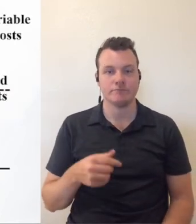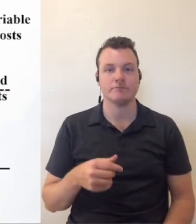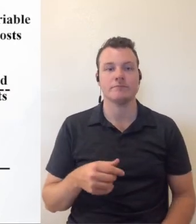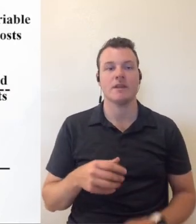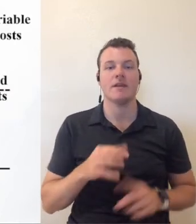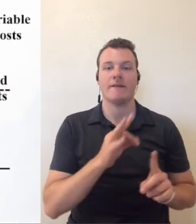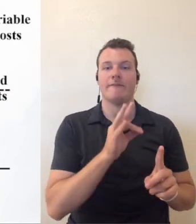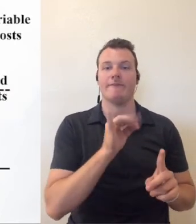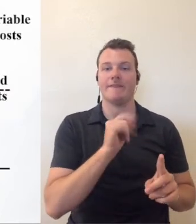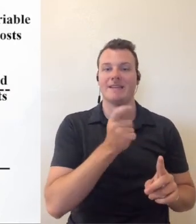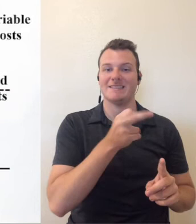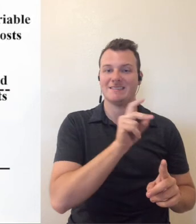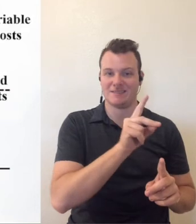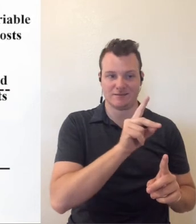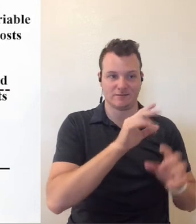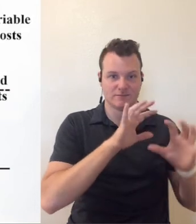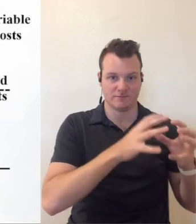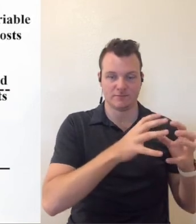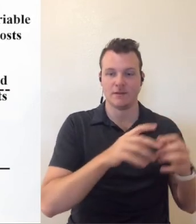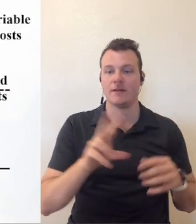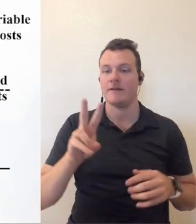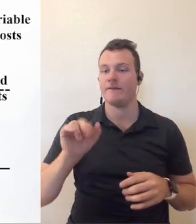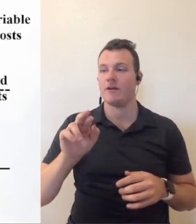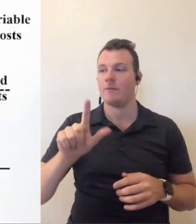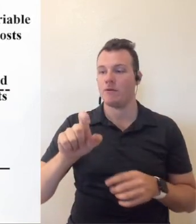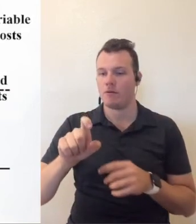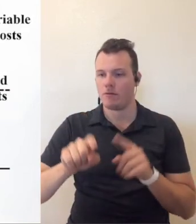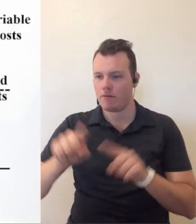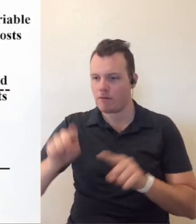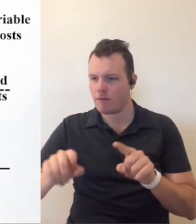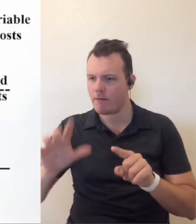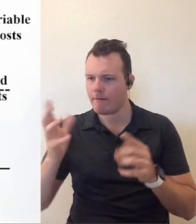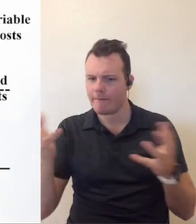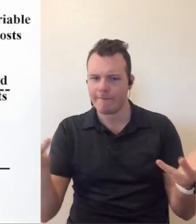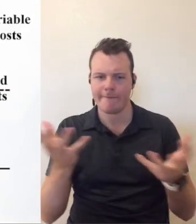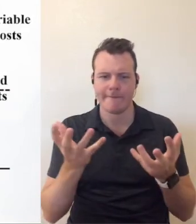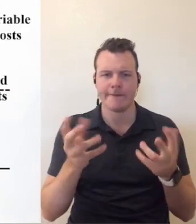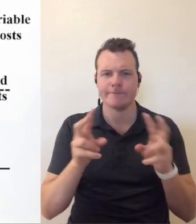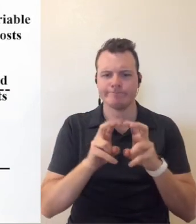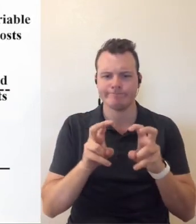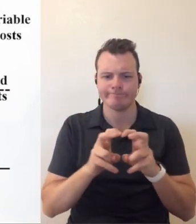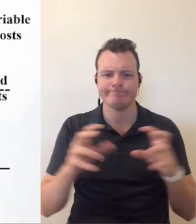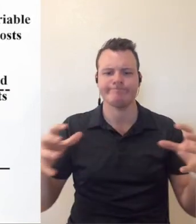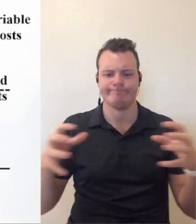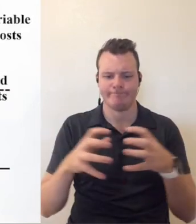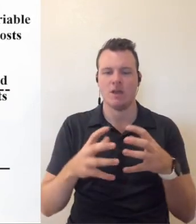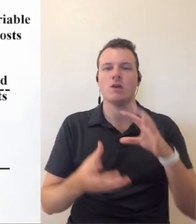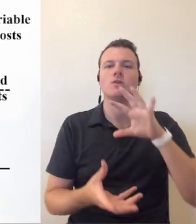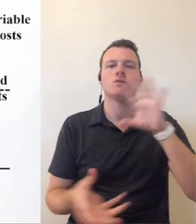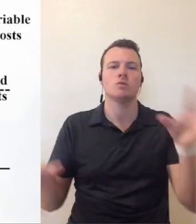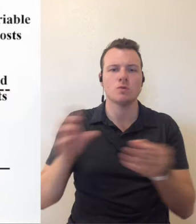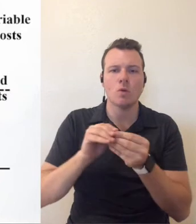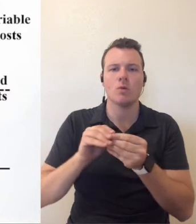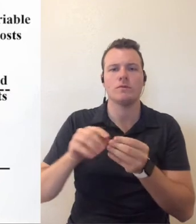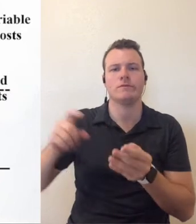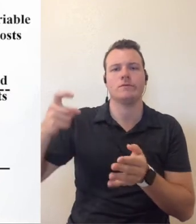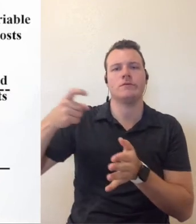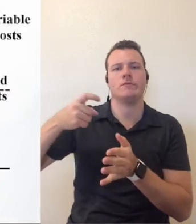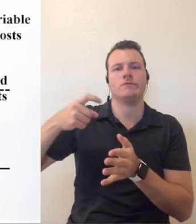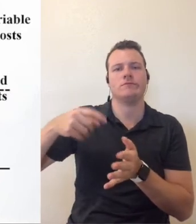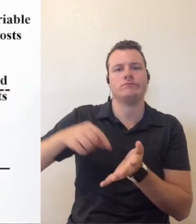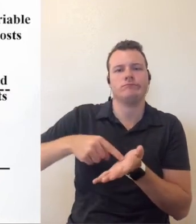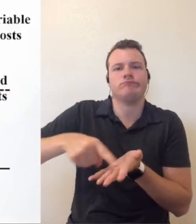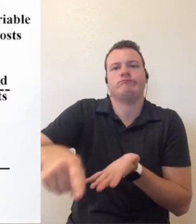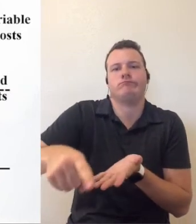what all of our fixed costs are, what all of our variable costs are, so that we can figure out what our total costs are. What is it costing